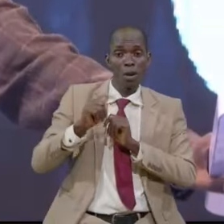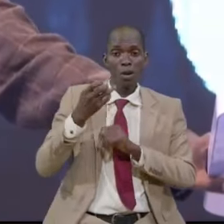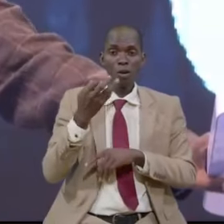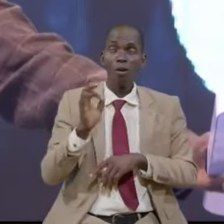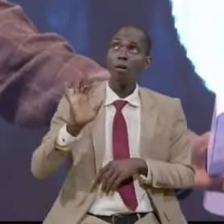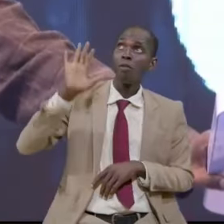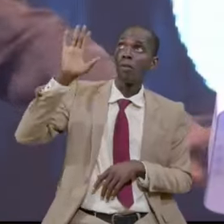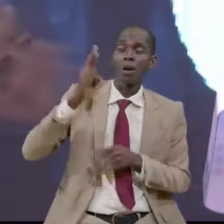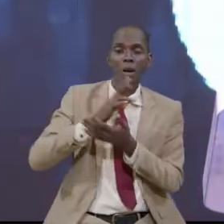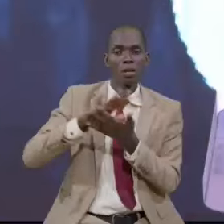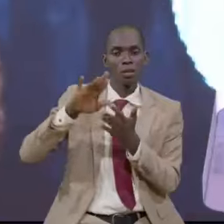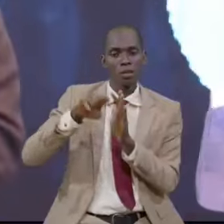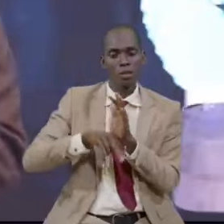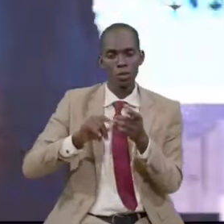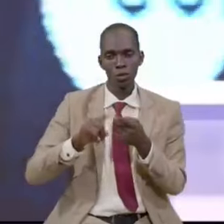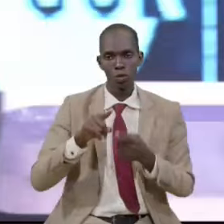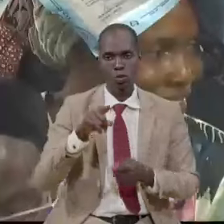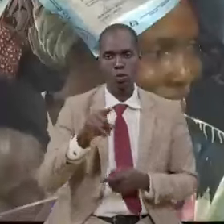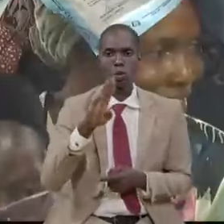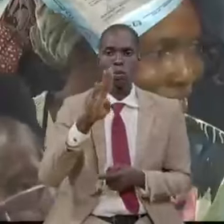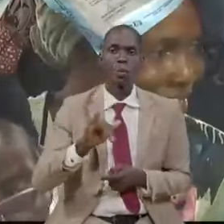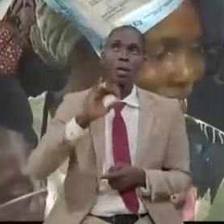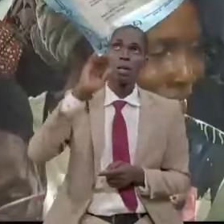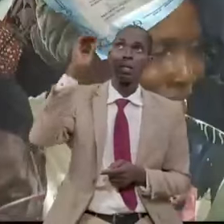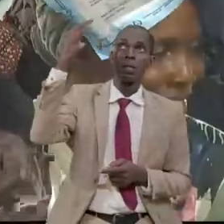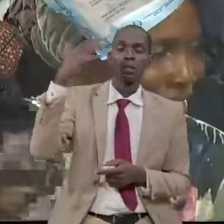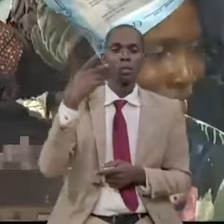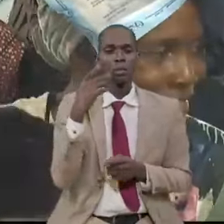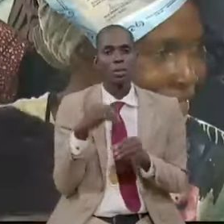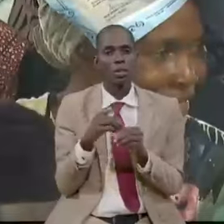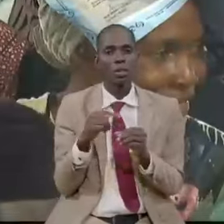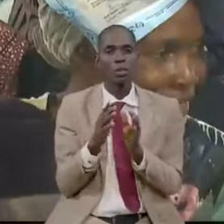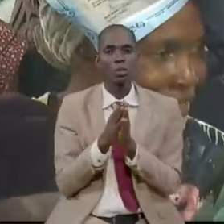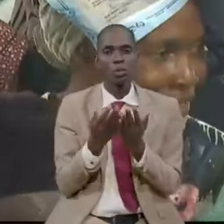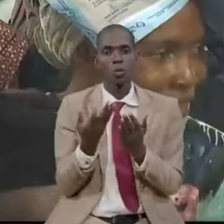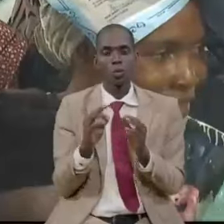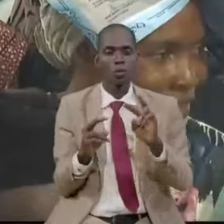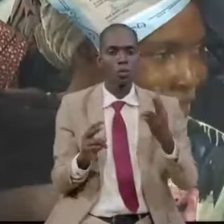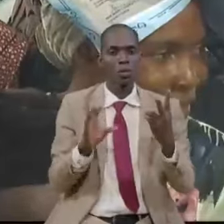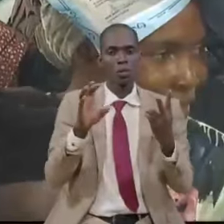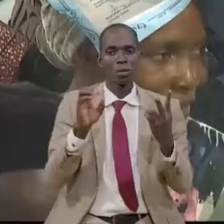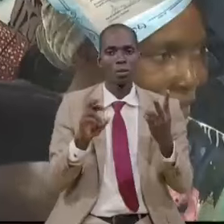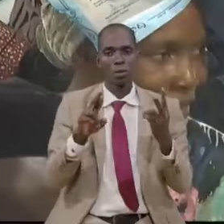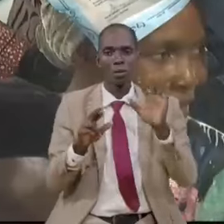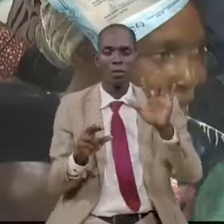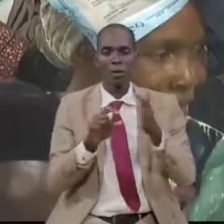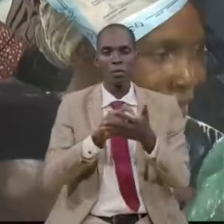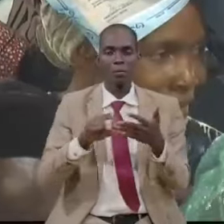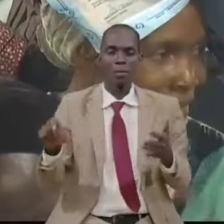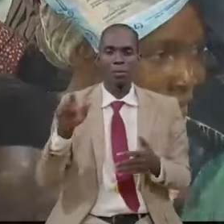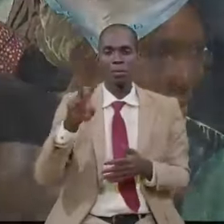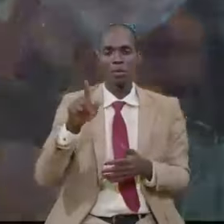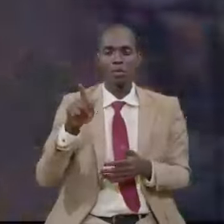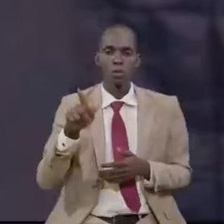by grace. It tells us in 2 Corinthians chapter 5, reading from verse 21. In